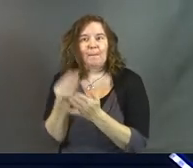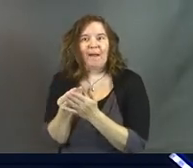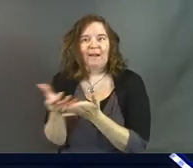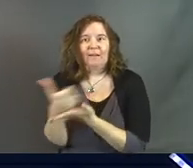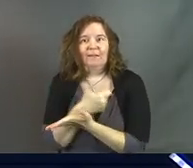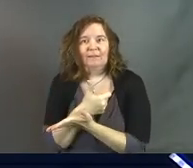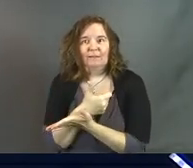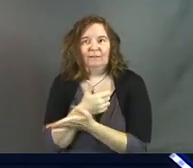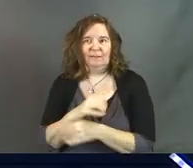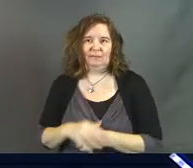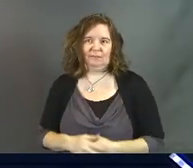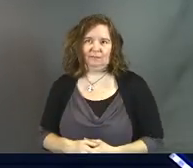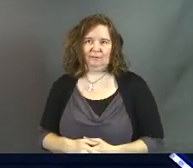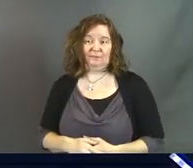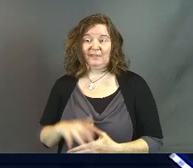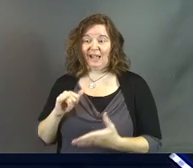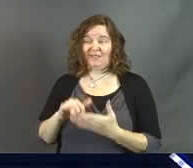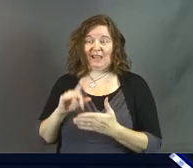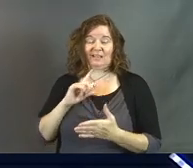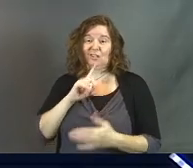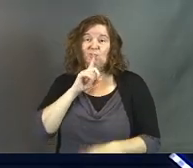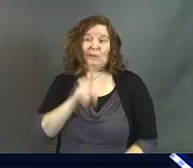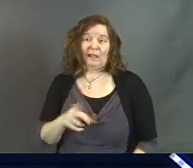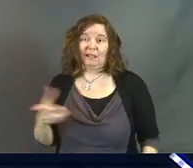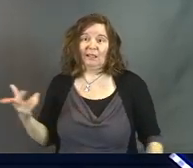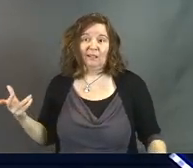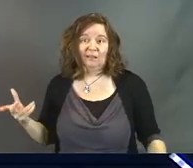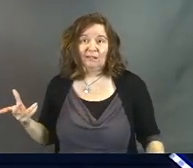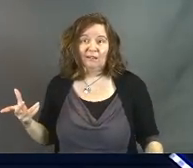money. And that's just real.